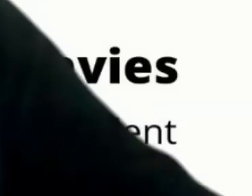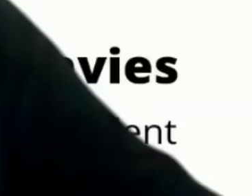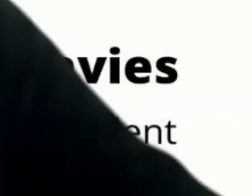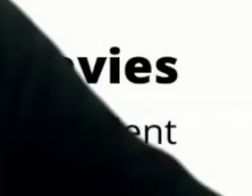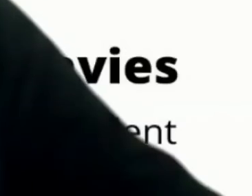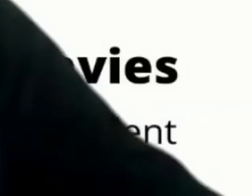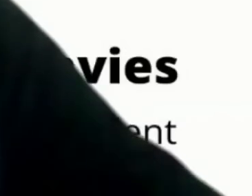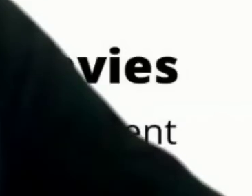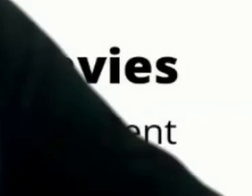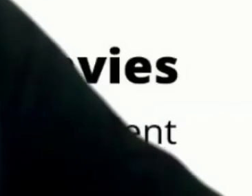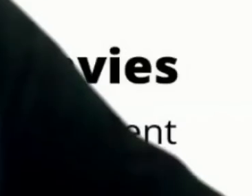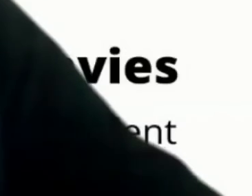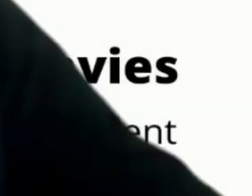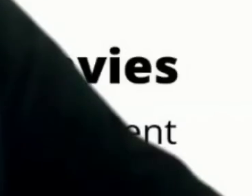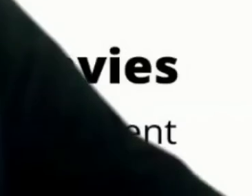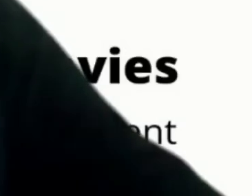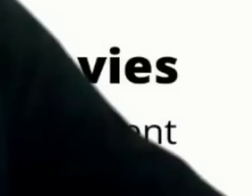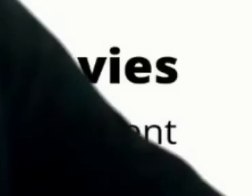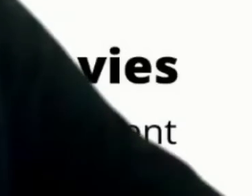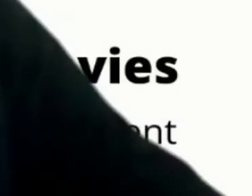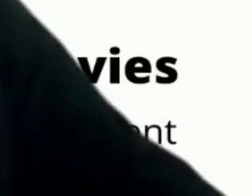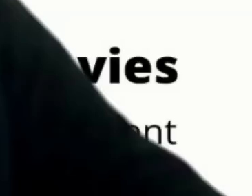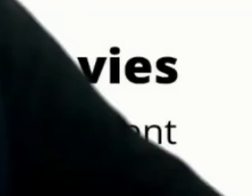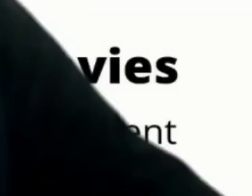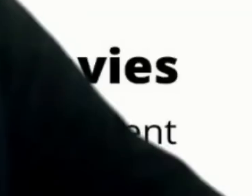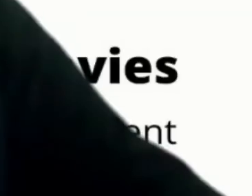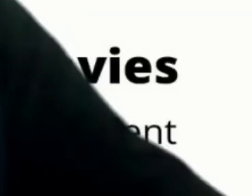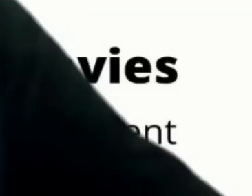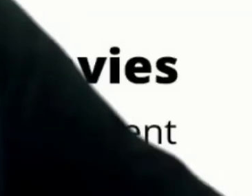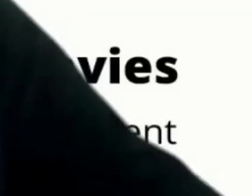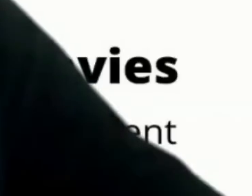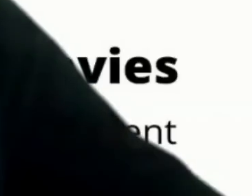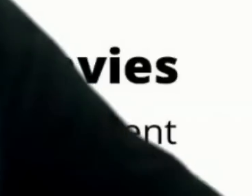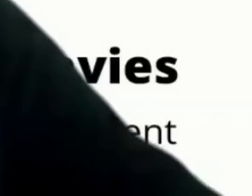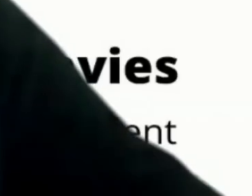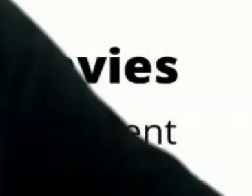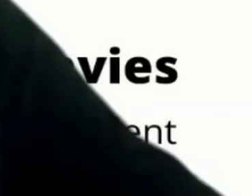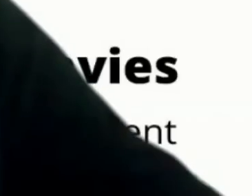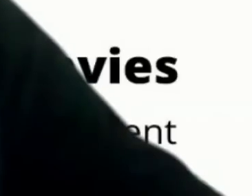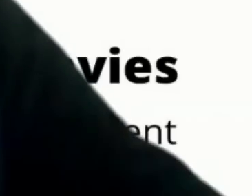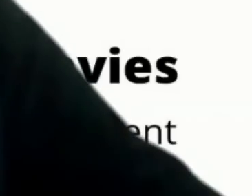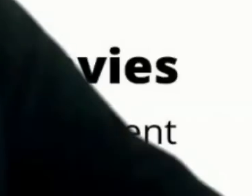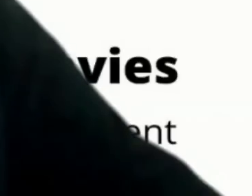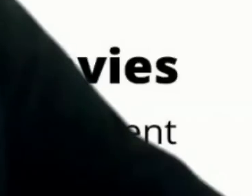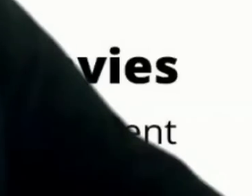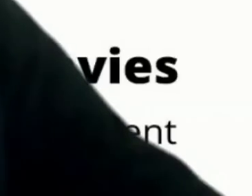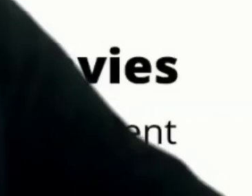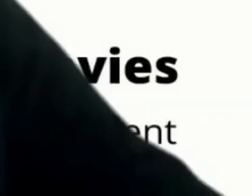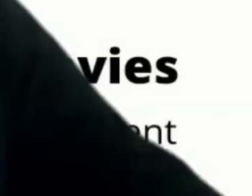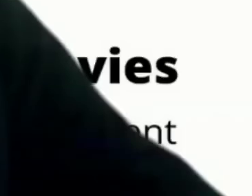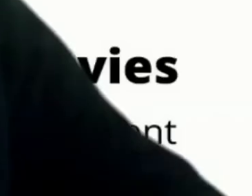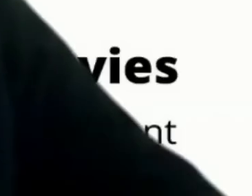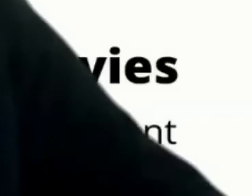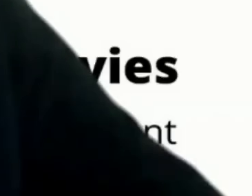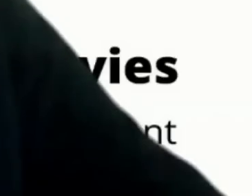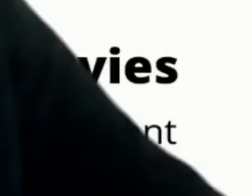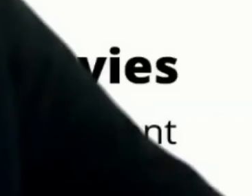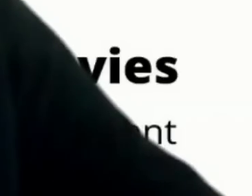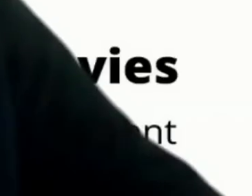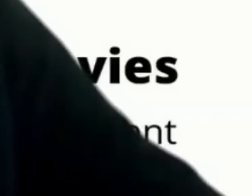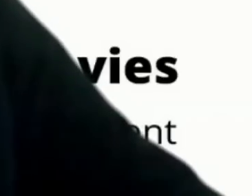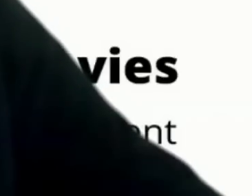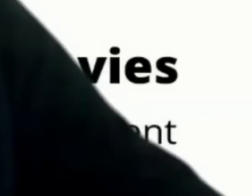important role in the position as spokesman for Indonesia's foot and mouth disease task force. The issue